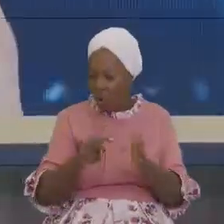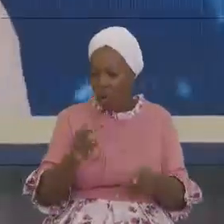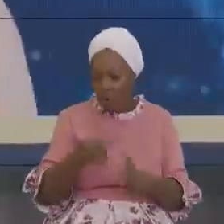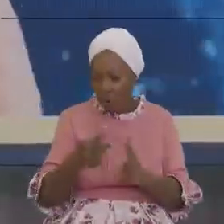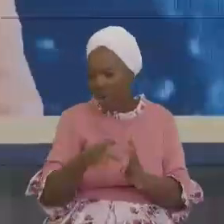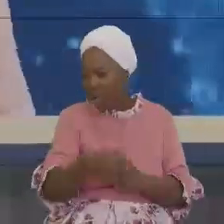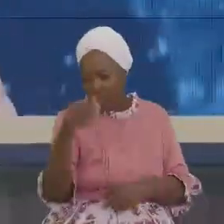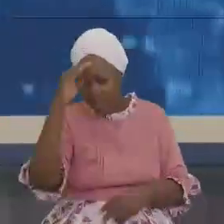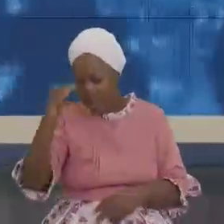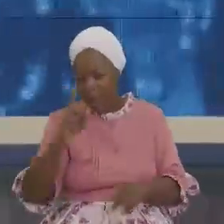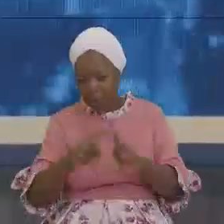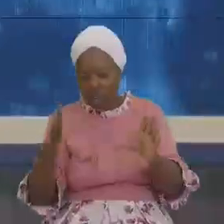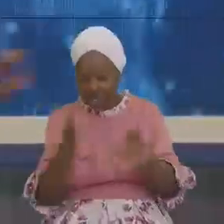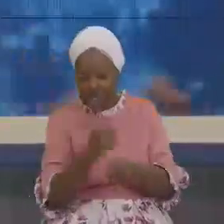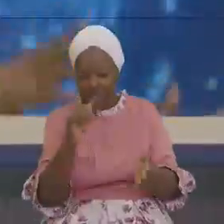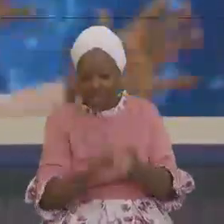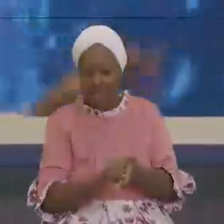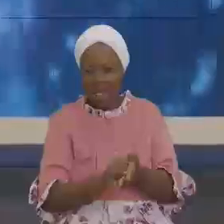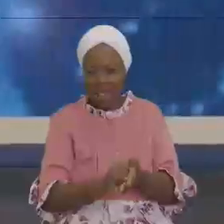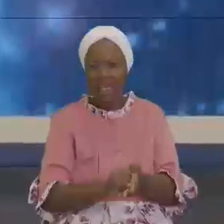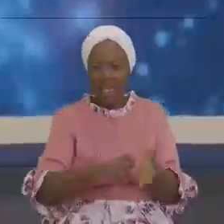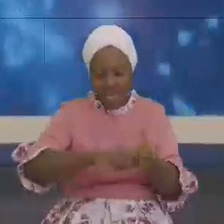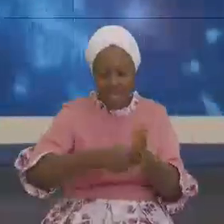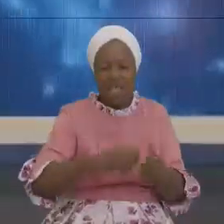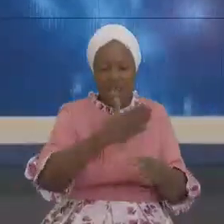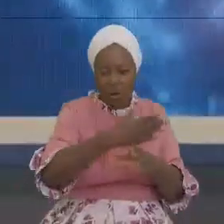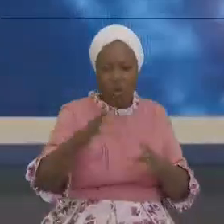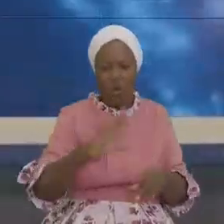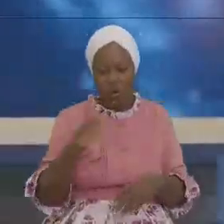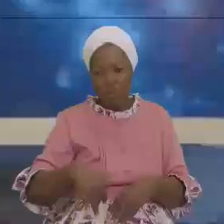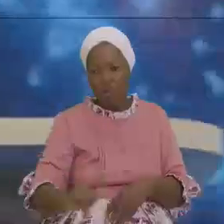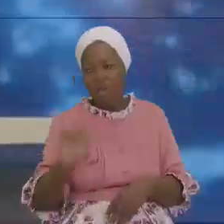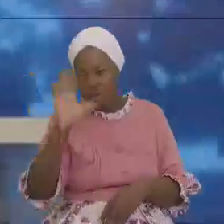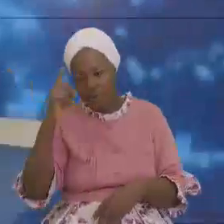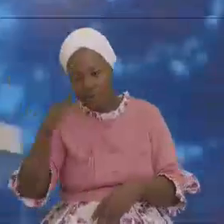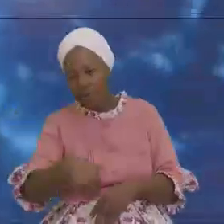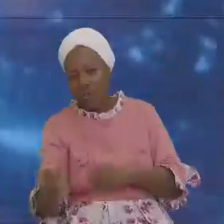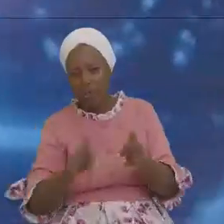away while he's looking for other people to bring in.